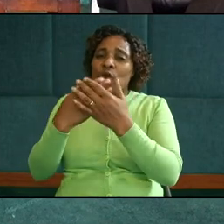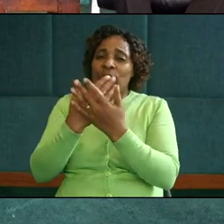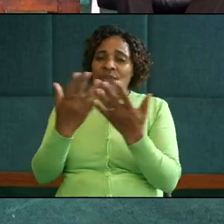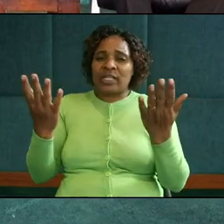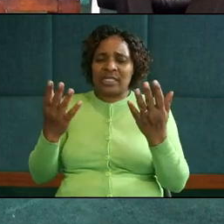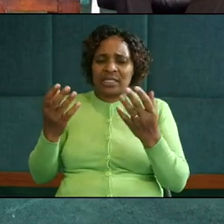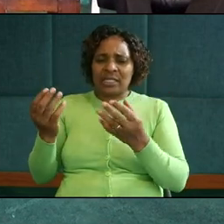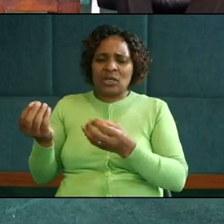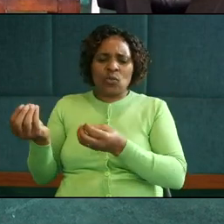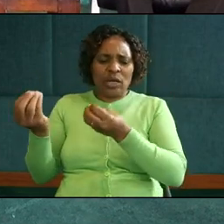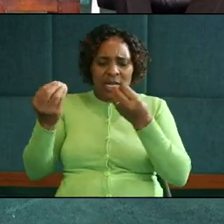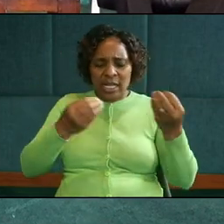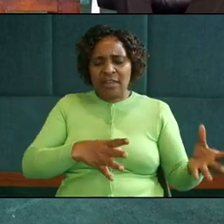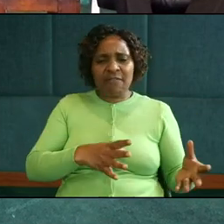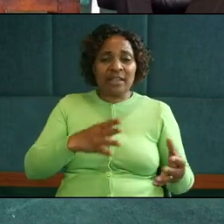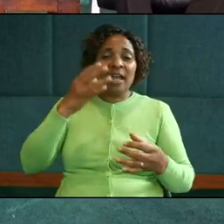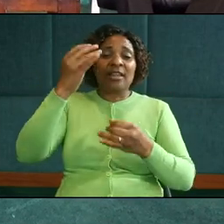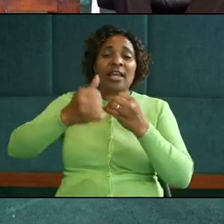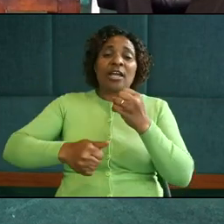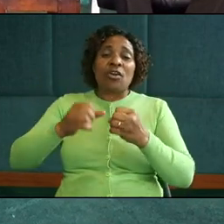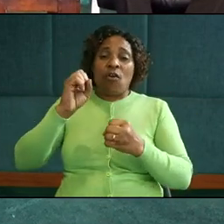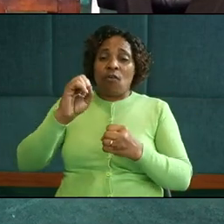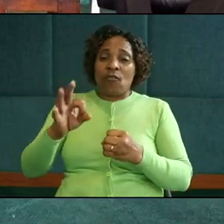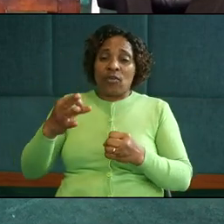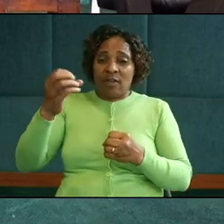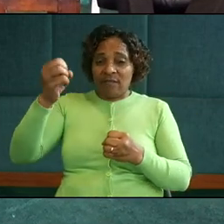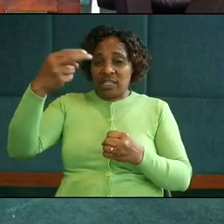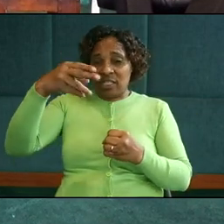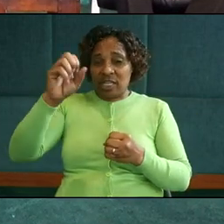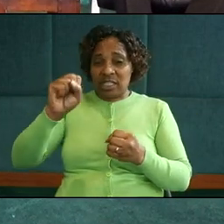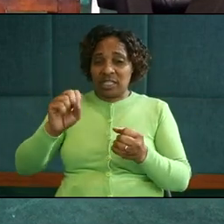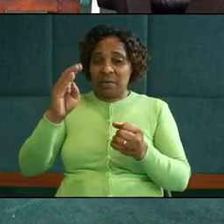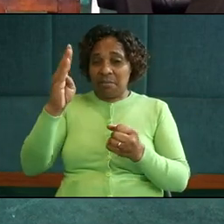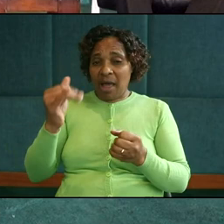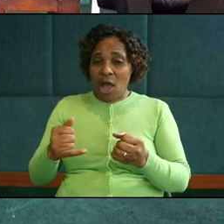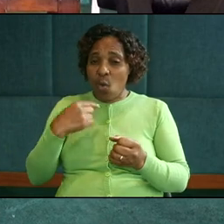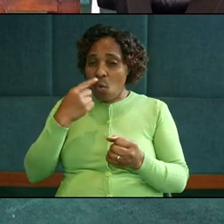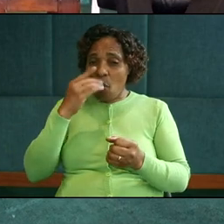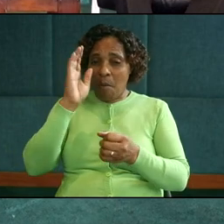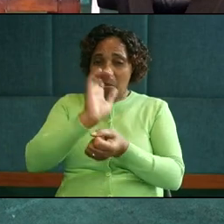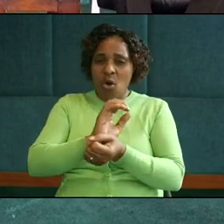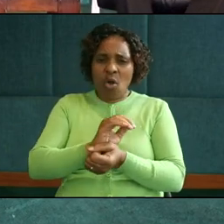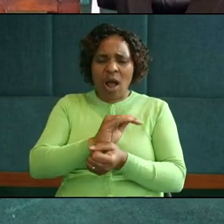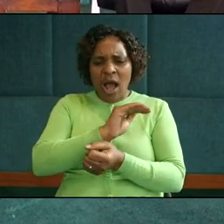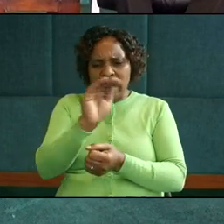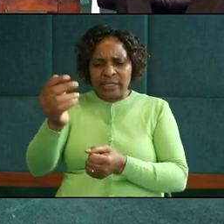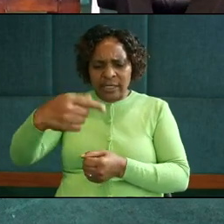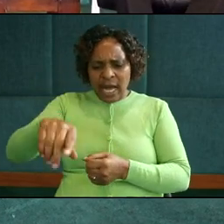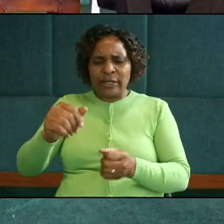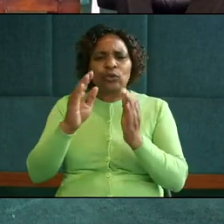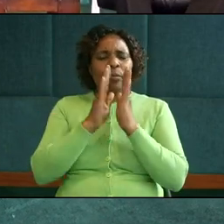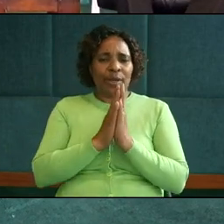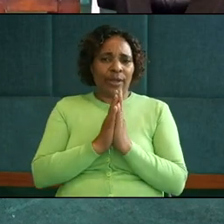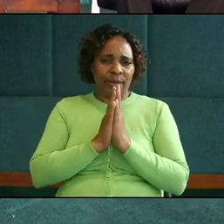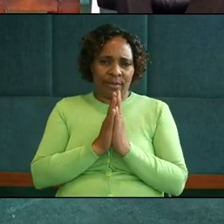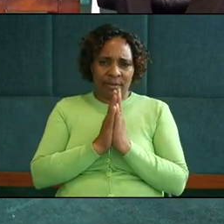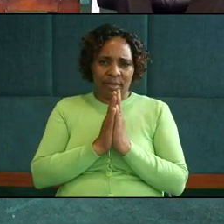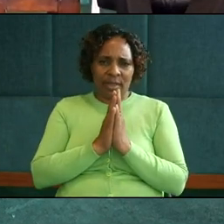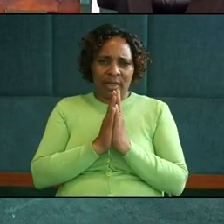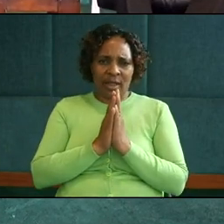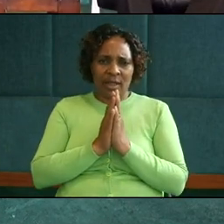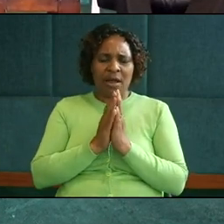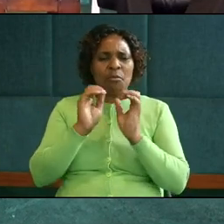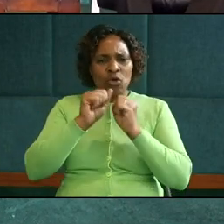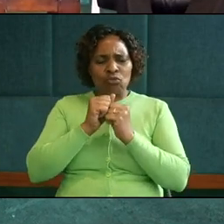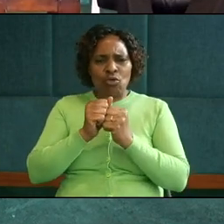that we're given at the end of the book of Ephesians by Paul, and he's telling us really to pray, you know, to